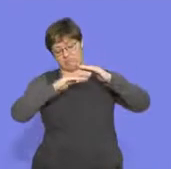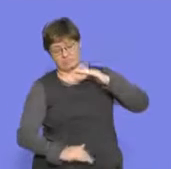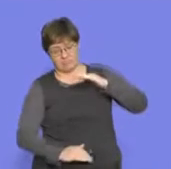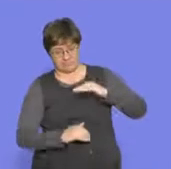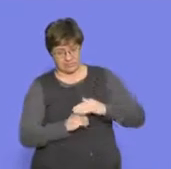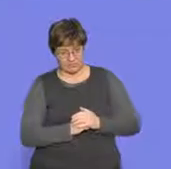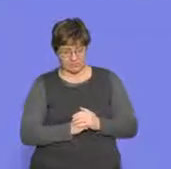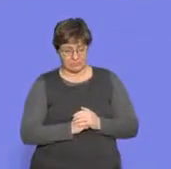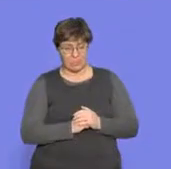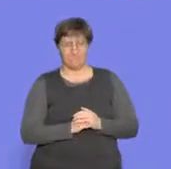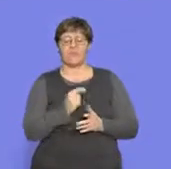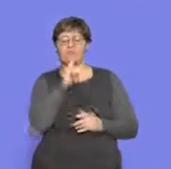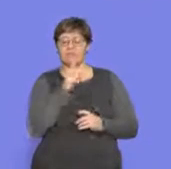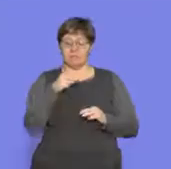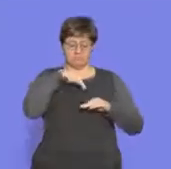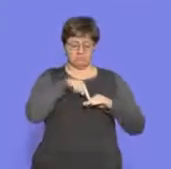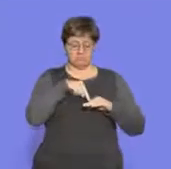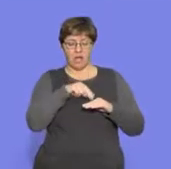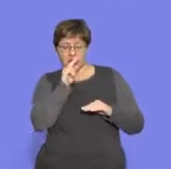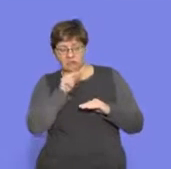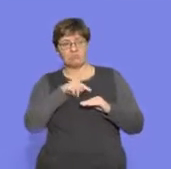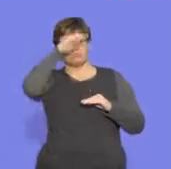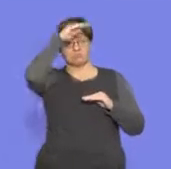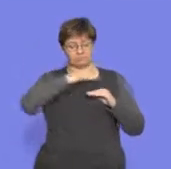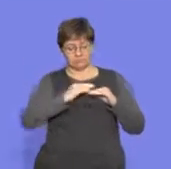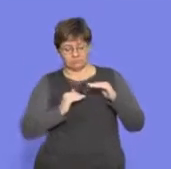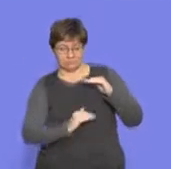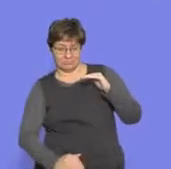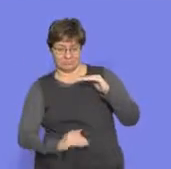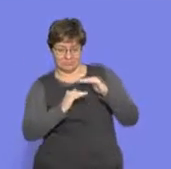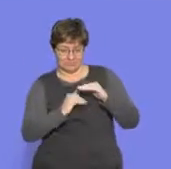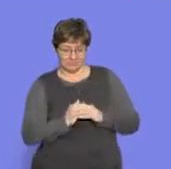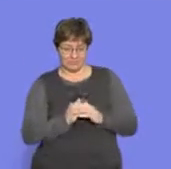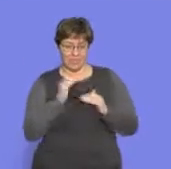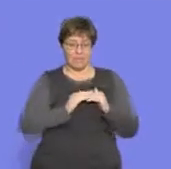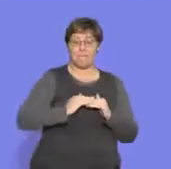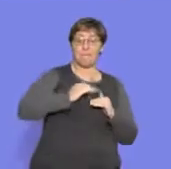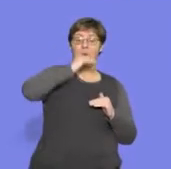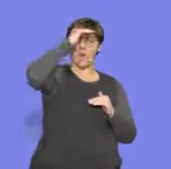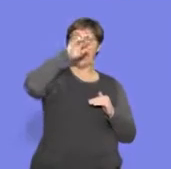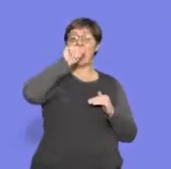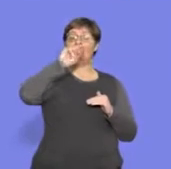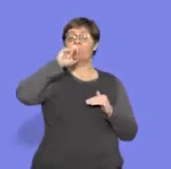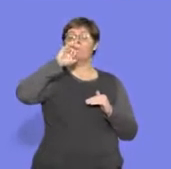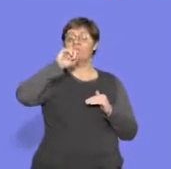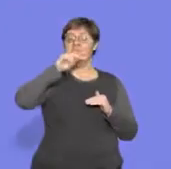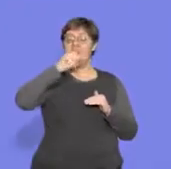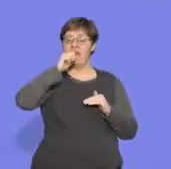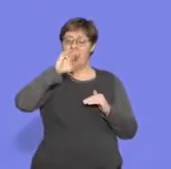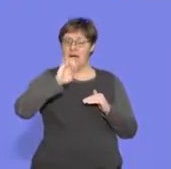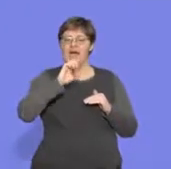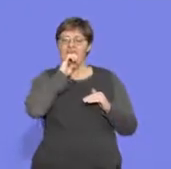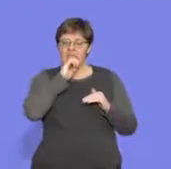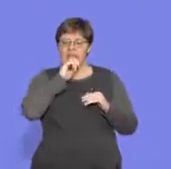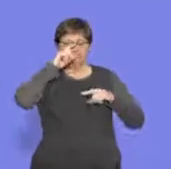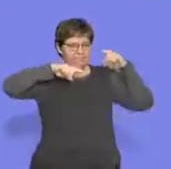of where we are, in the context of where we stand on the surface of the Earth, remember that as we go up further into the atmosphere, there's a